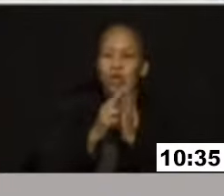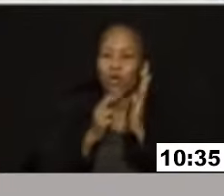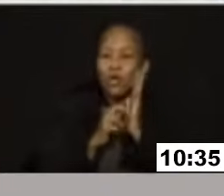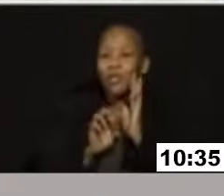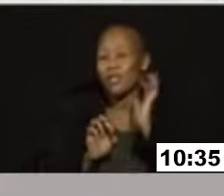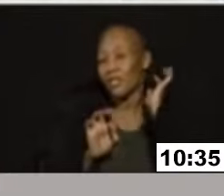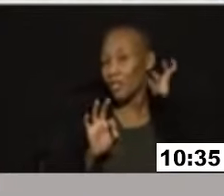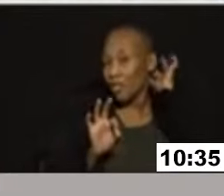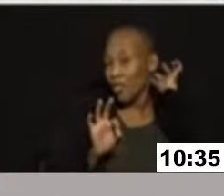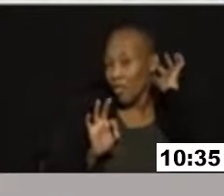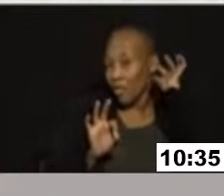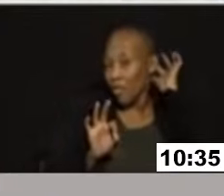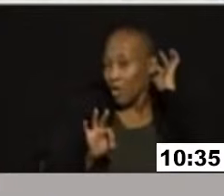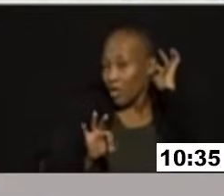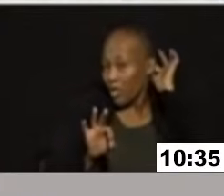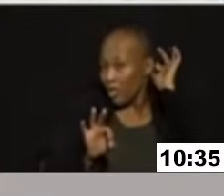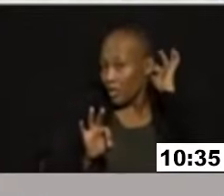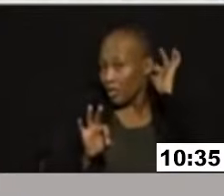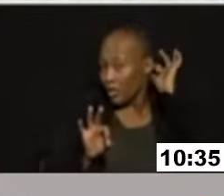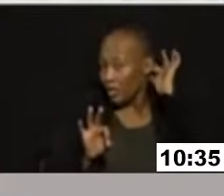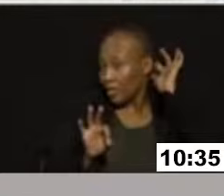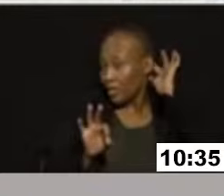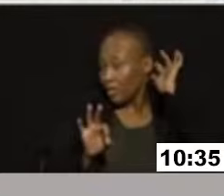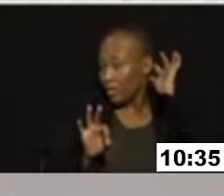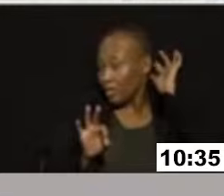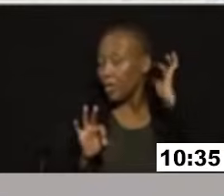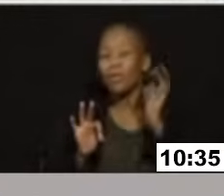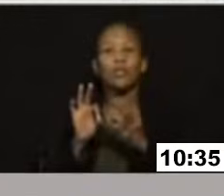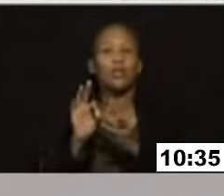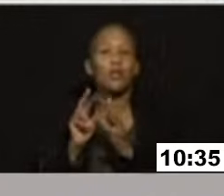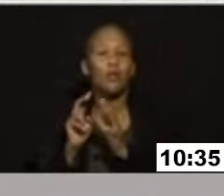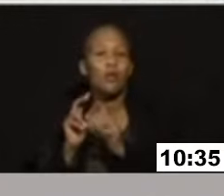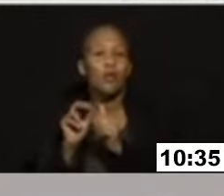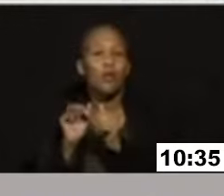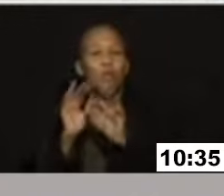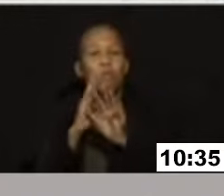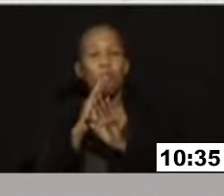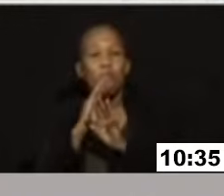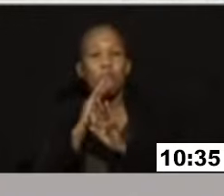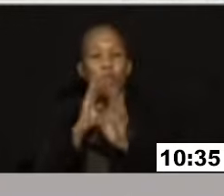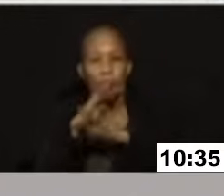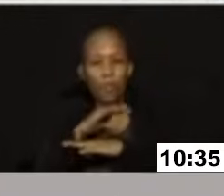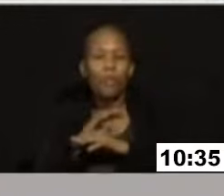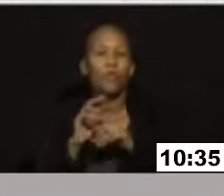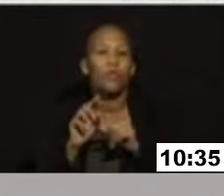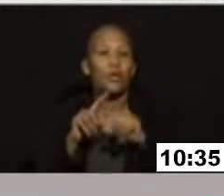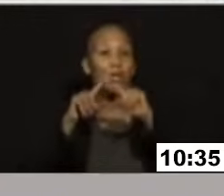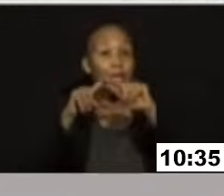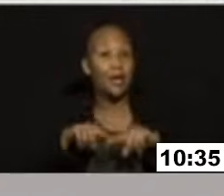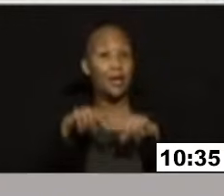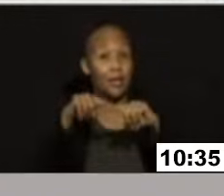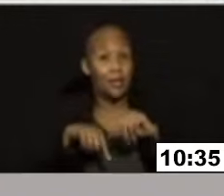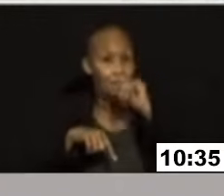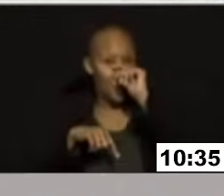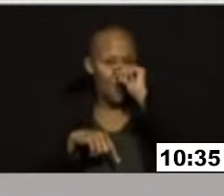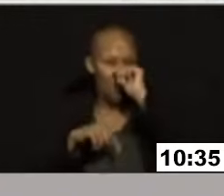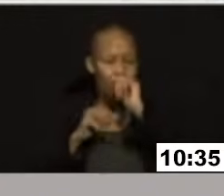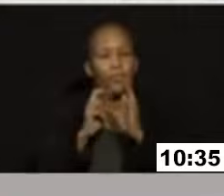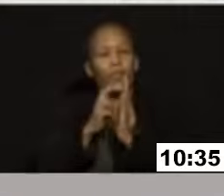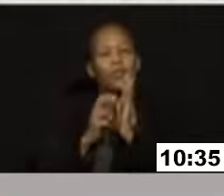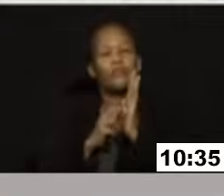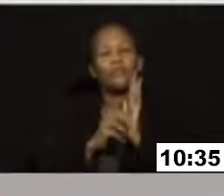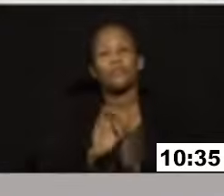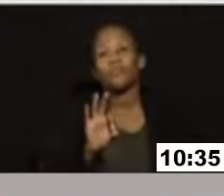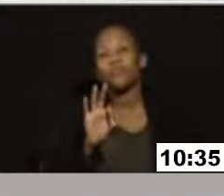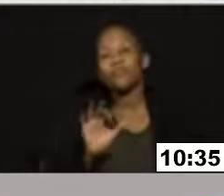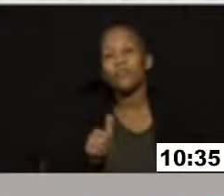extent necessary with 3.4 of the Commission's rules. There is no reliance in this affidavit or anywhere on Rule 3.7.